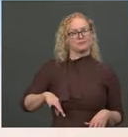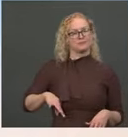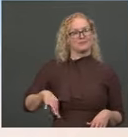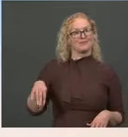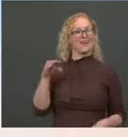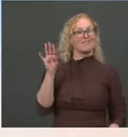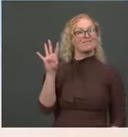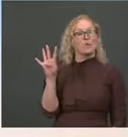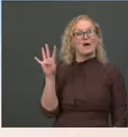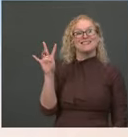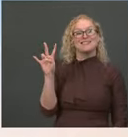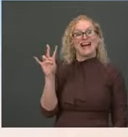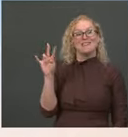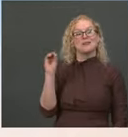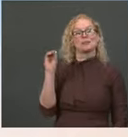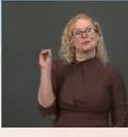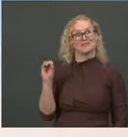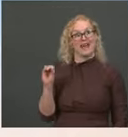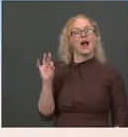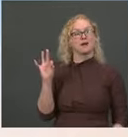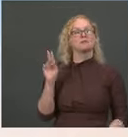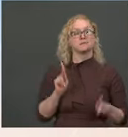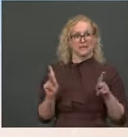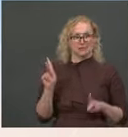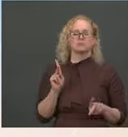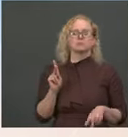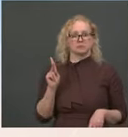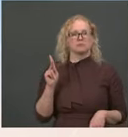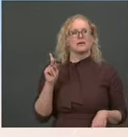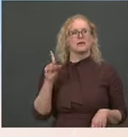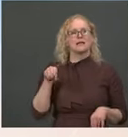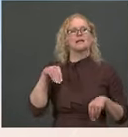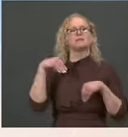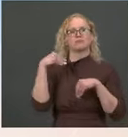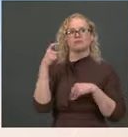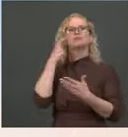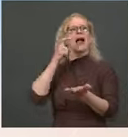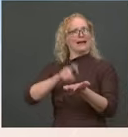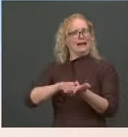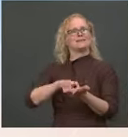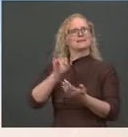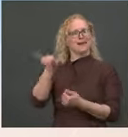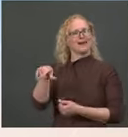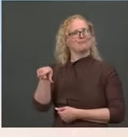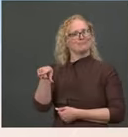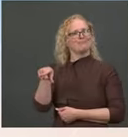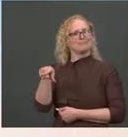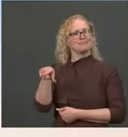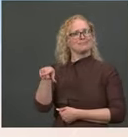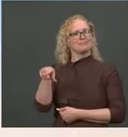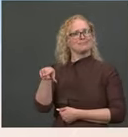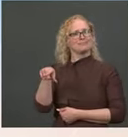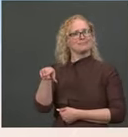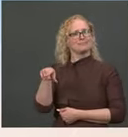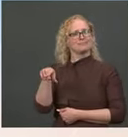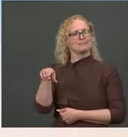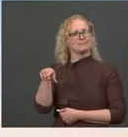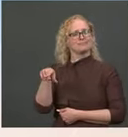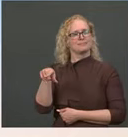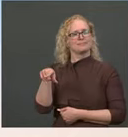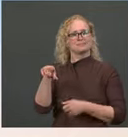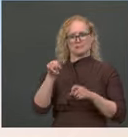for the CTC. Yeah. So how are you guys envisioning that you're actually going to sell this in a way that people say, Democrats gave this to